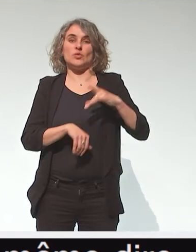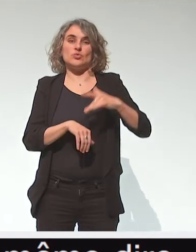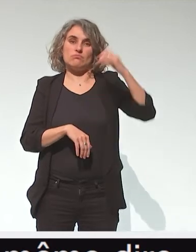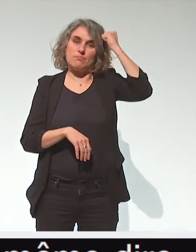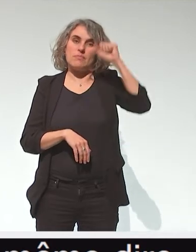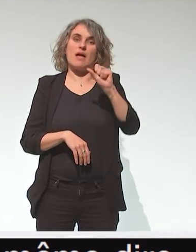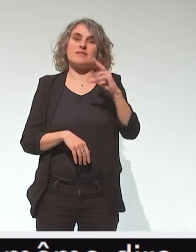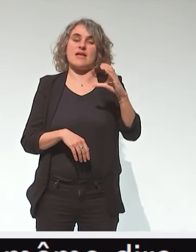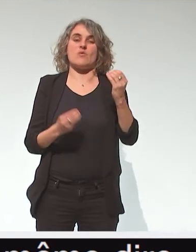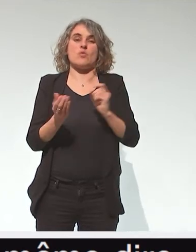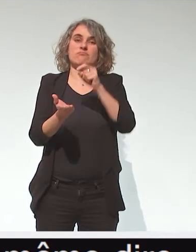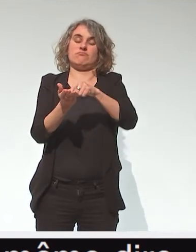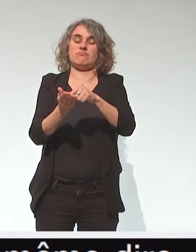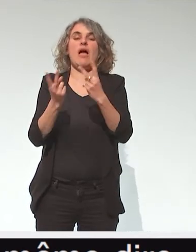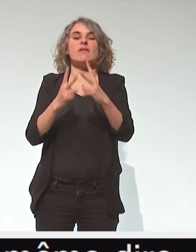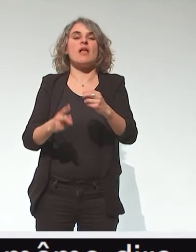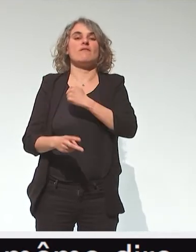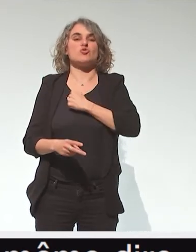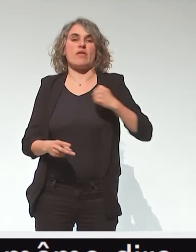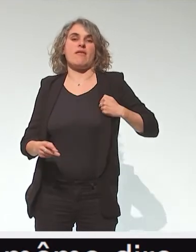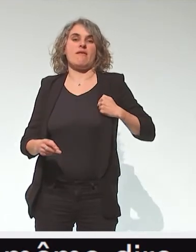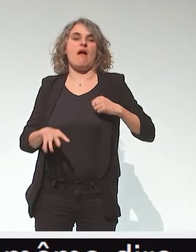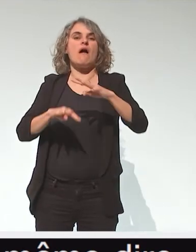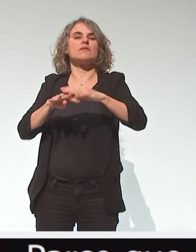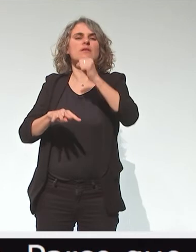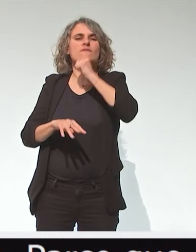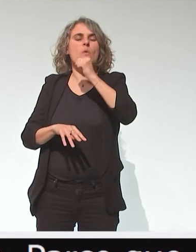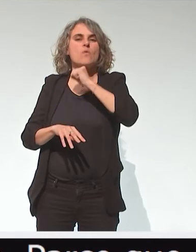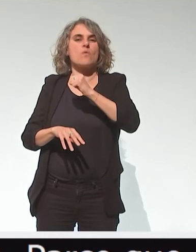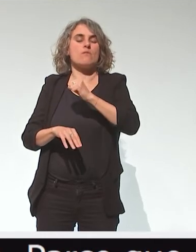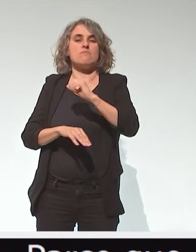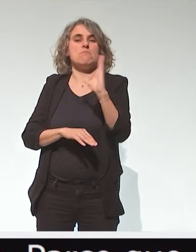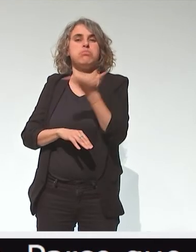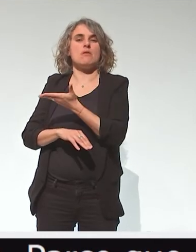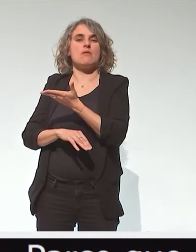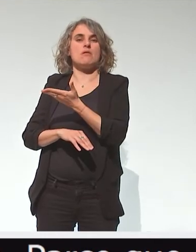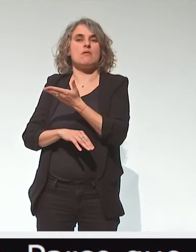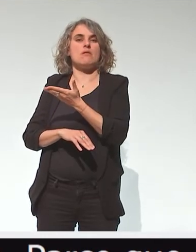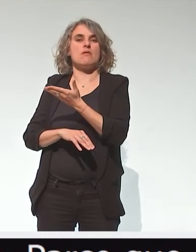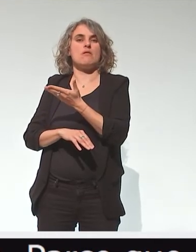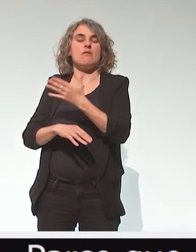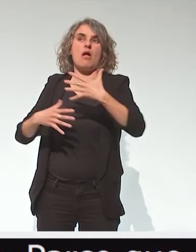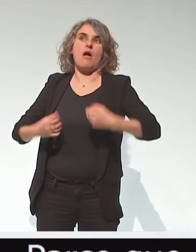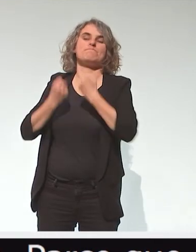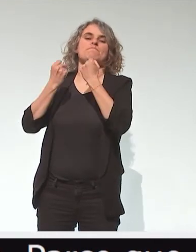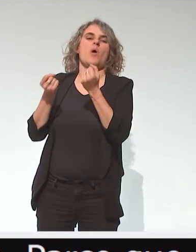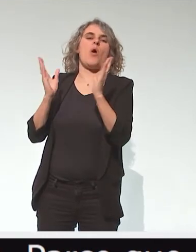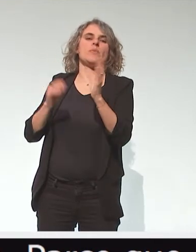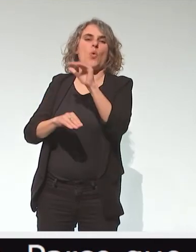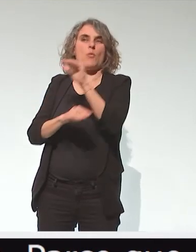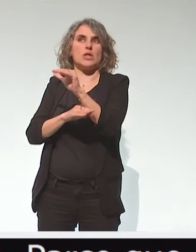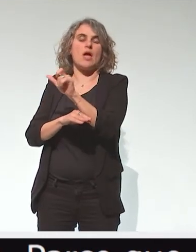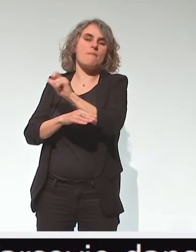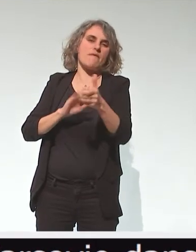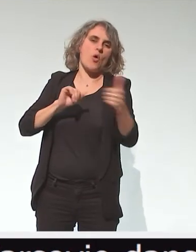and I had a stroke in Warsaw, in the old quarter, and I was looked after by